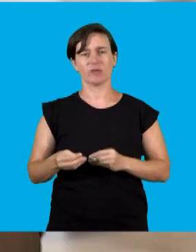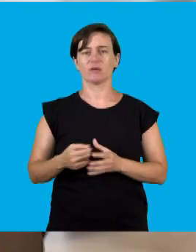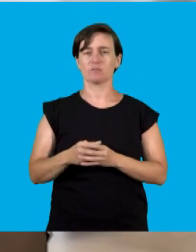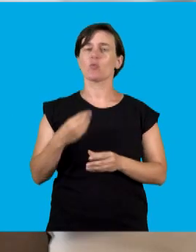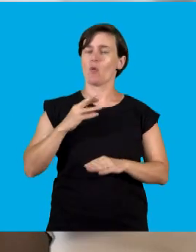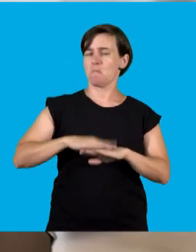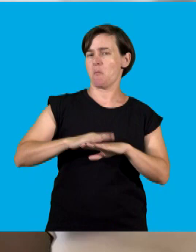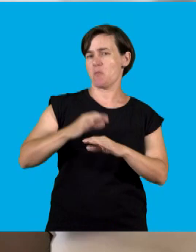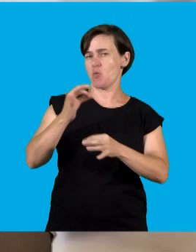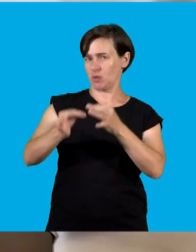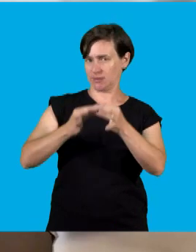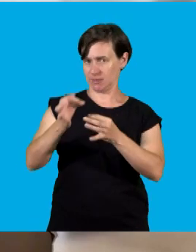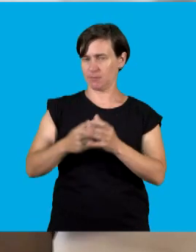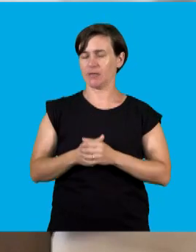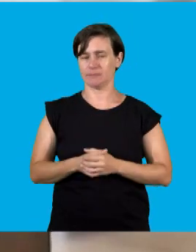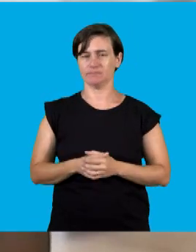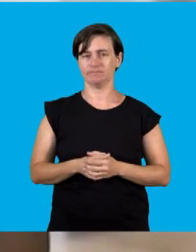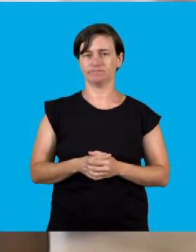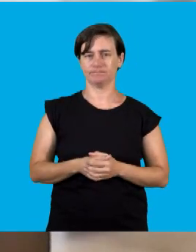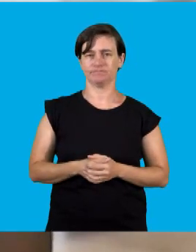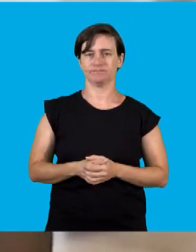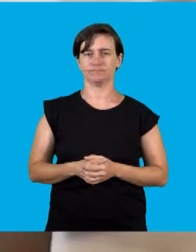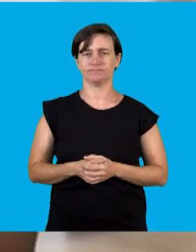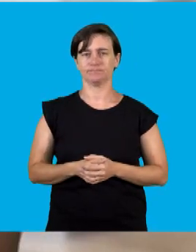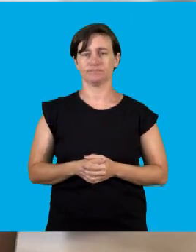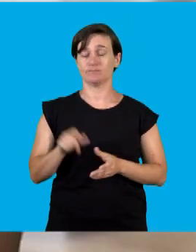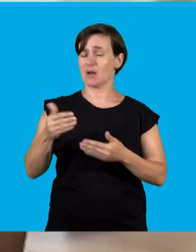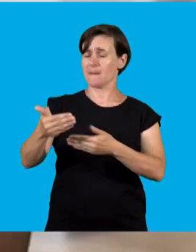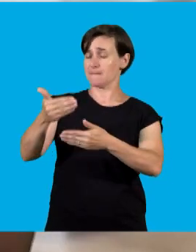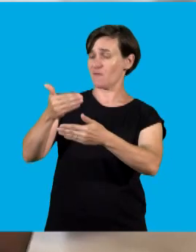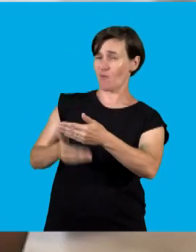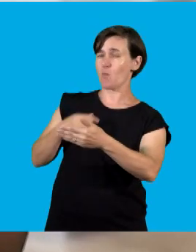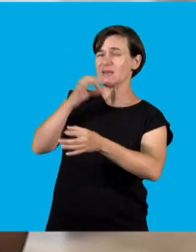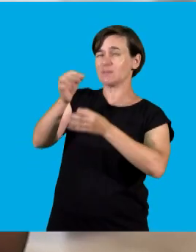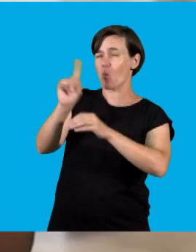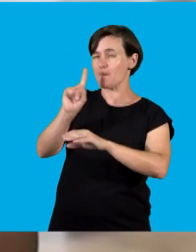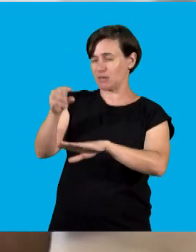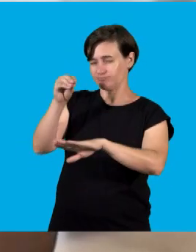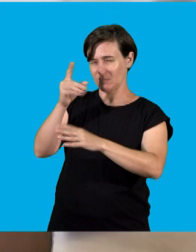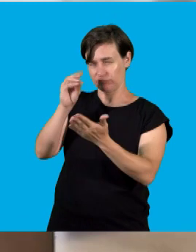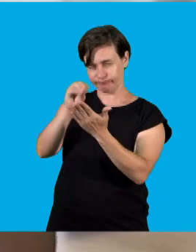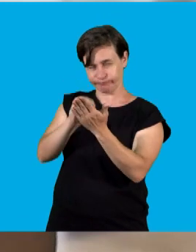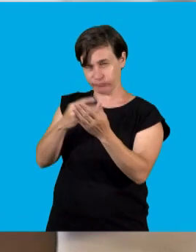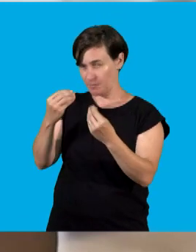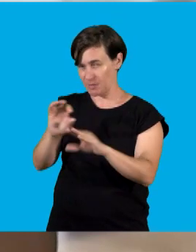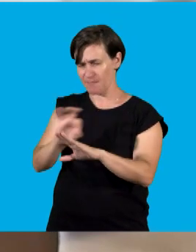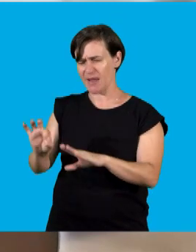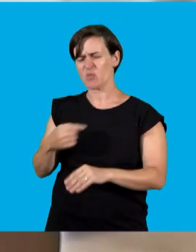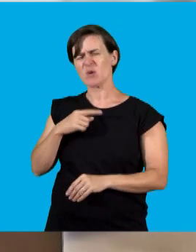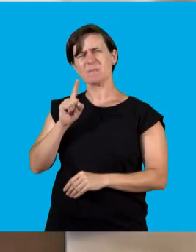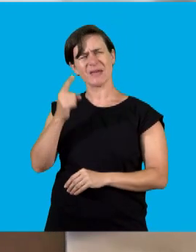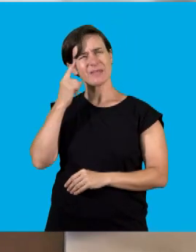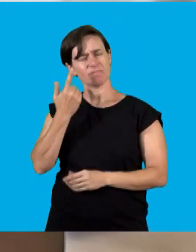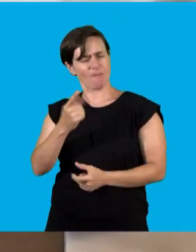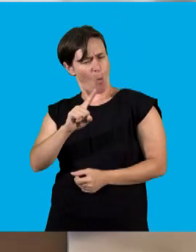that in what we call the components of a business plan. But before we get to the components, we need to ask ourselves,